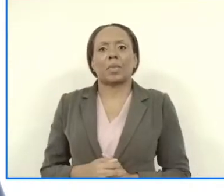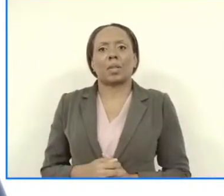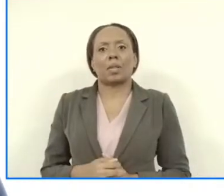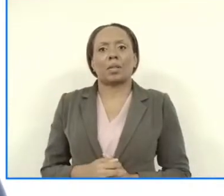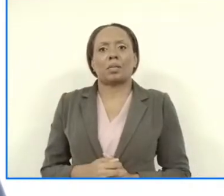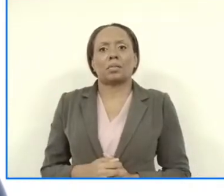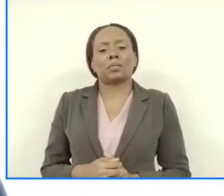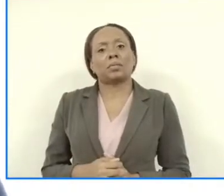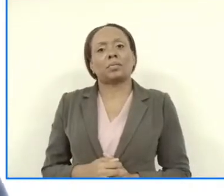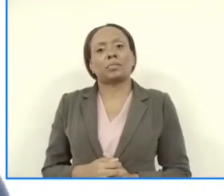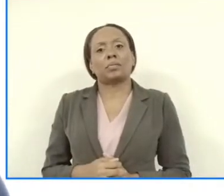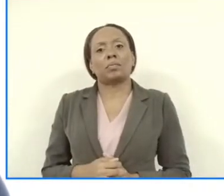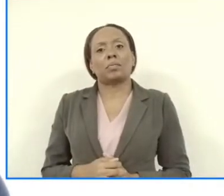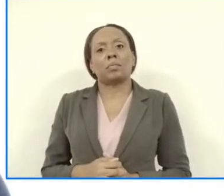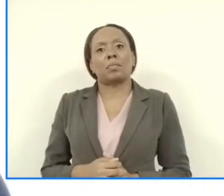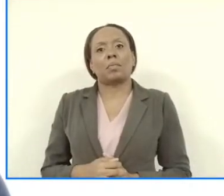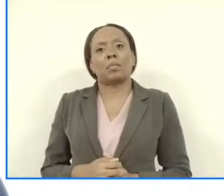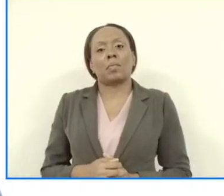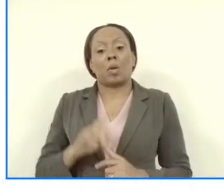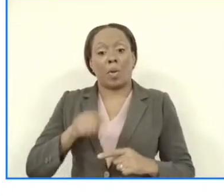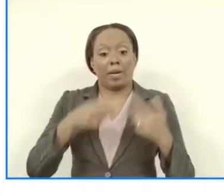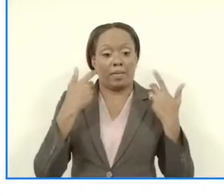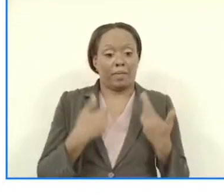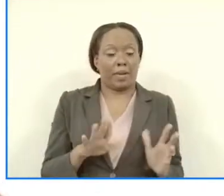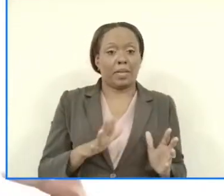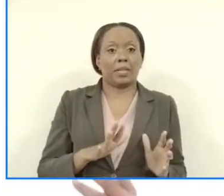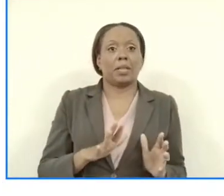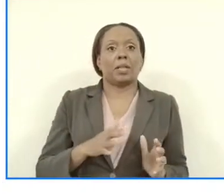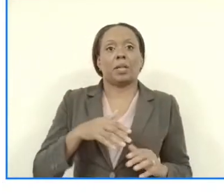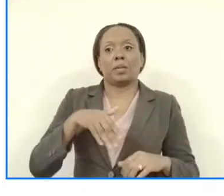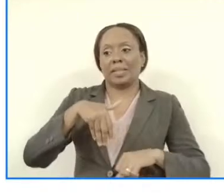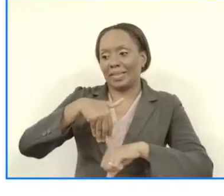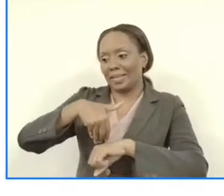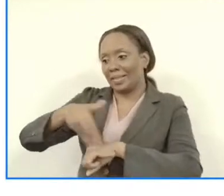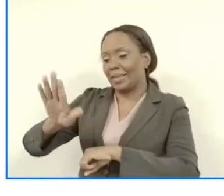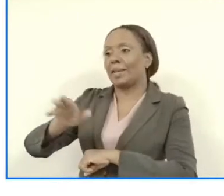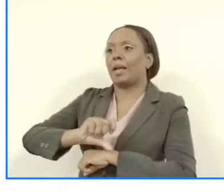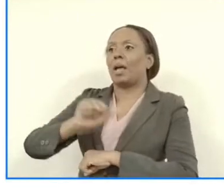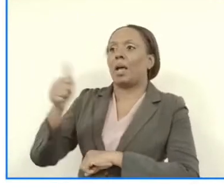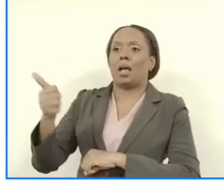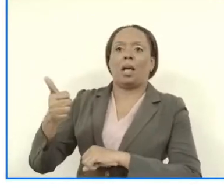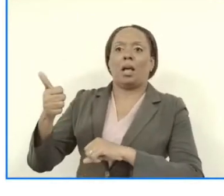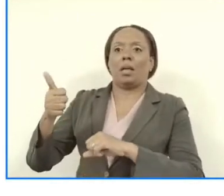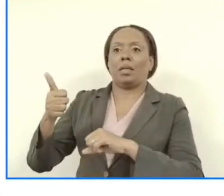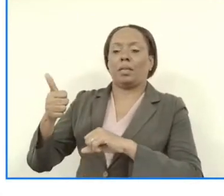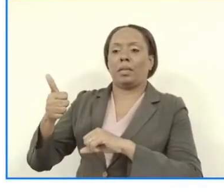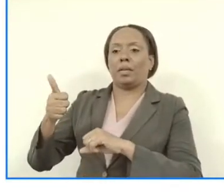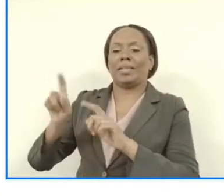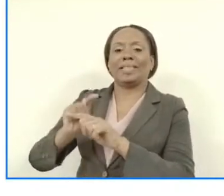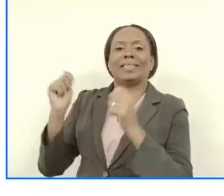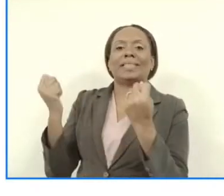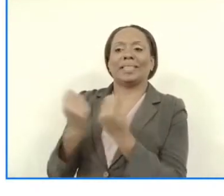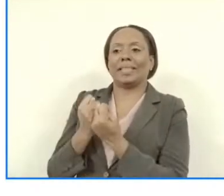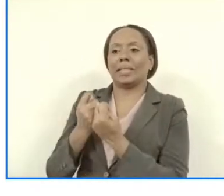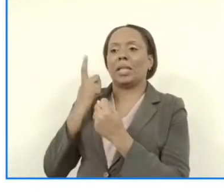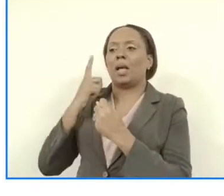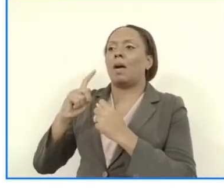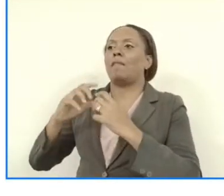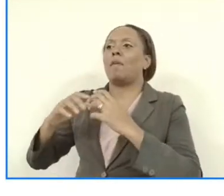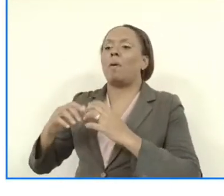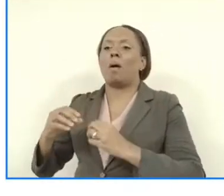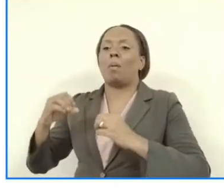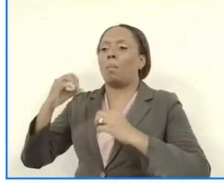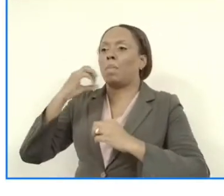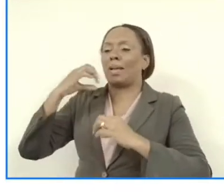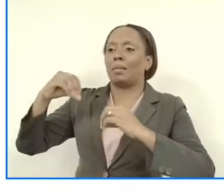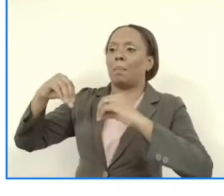we will dispatch that crew to the next place where you can bring on hundreds rather than maybe dozens of customers for that same